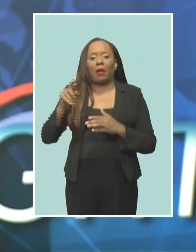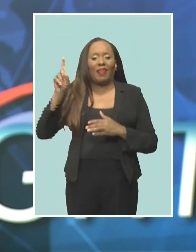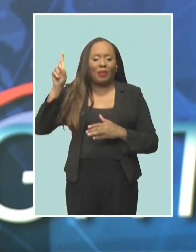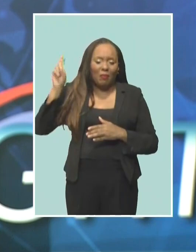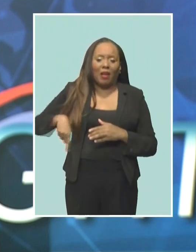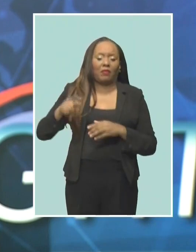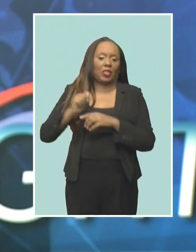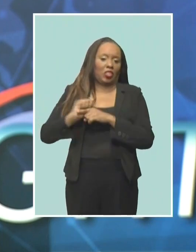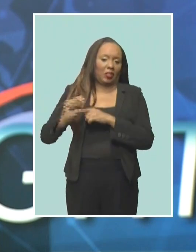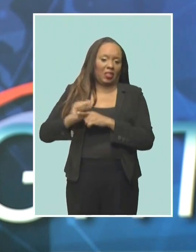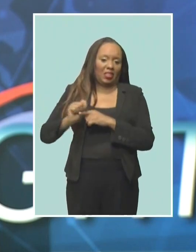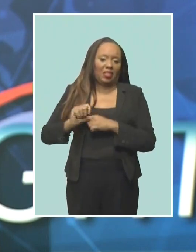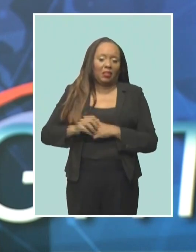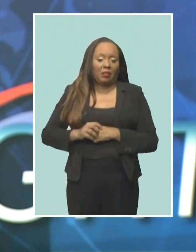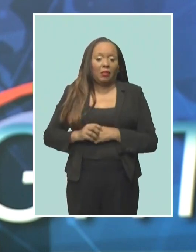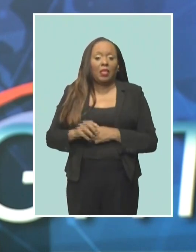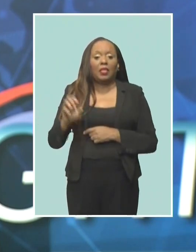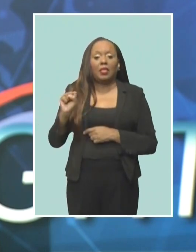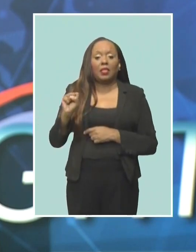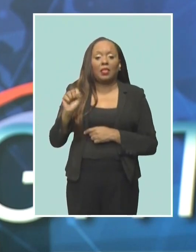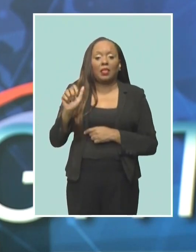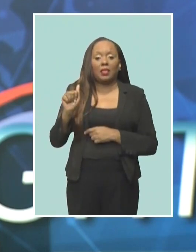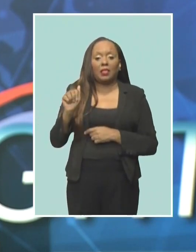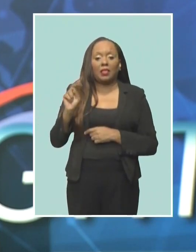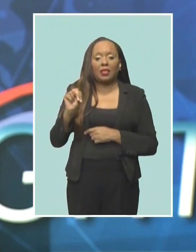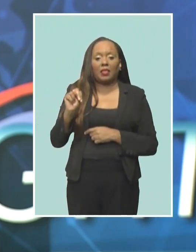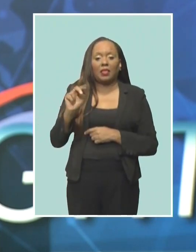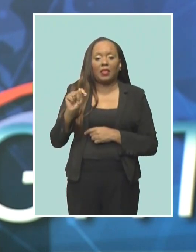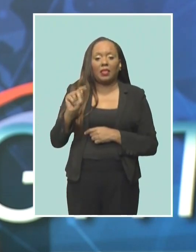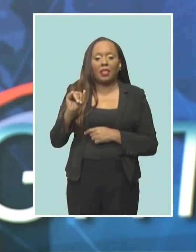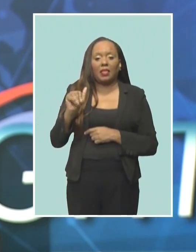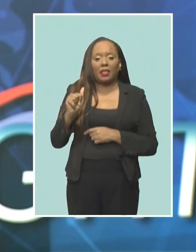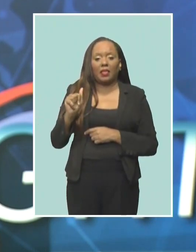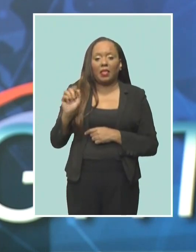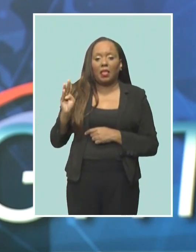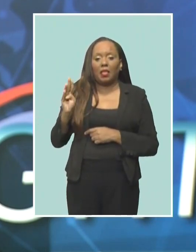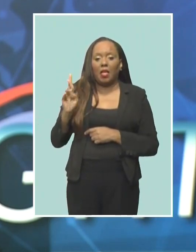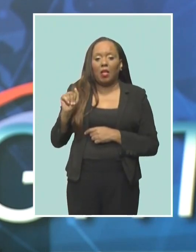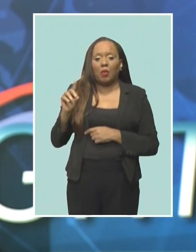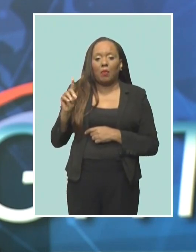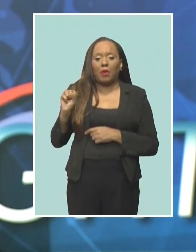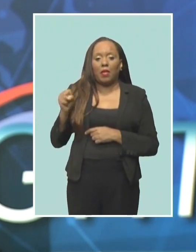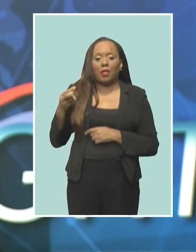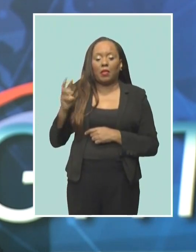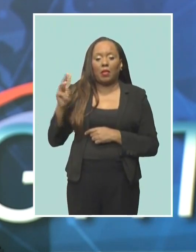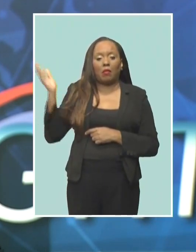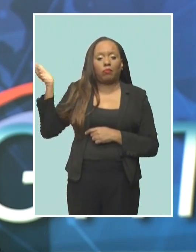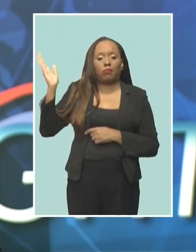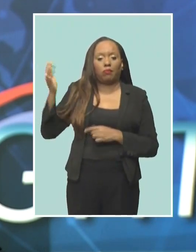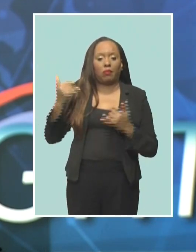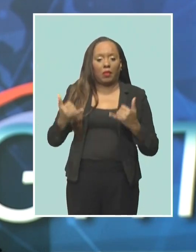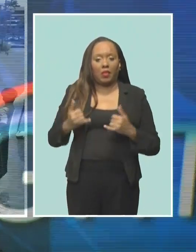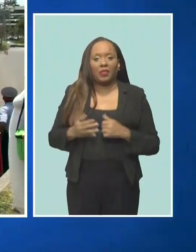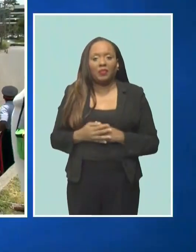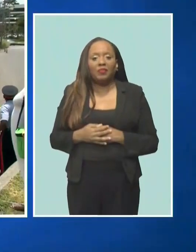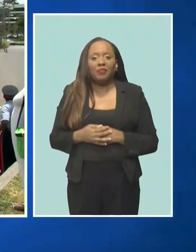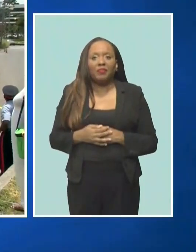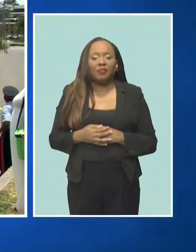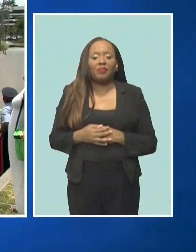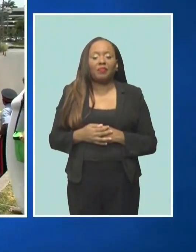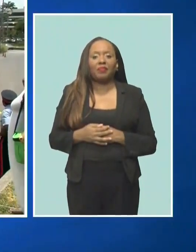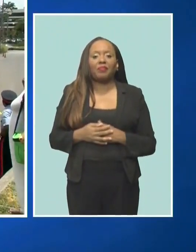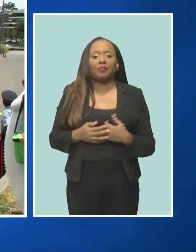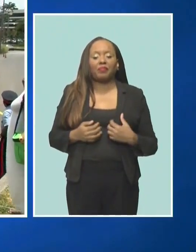changes were announced by Acting Prime Minister Santia Bradshaw at a press conference today. Rachel Agard reports.